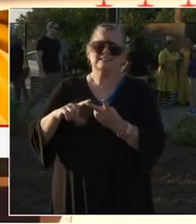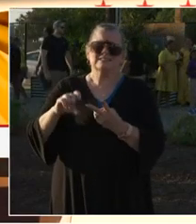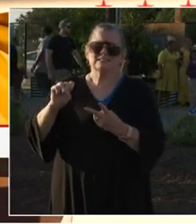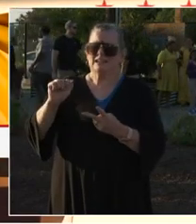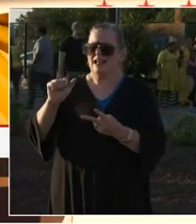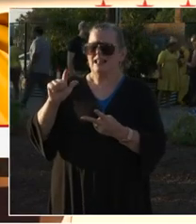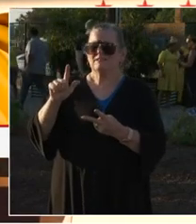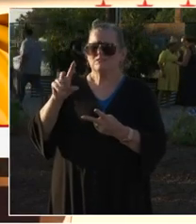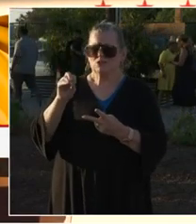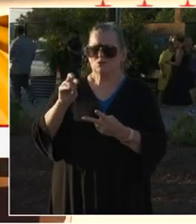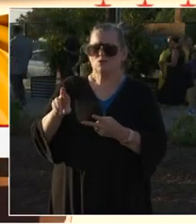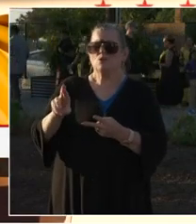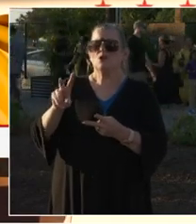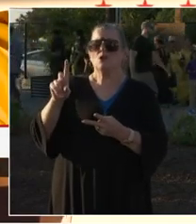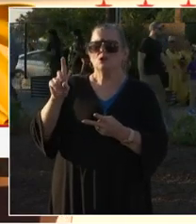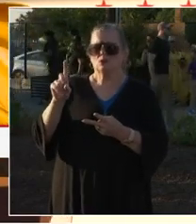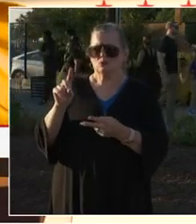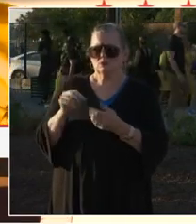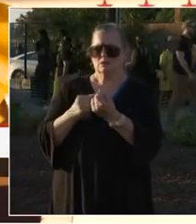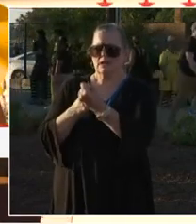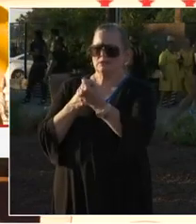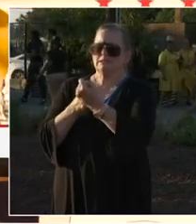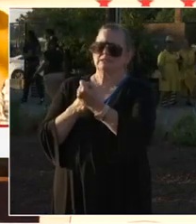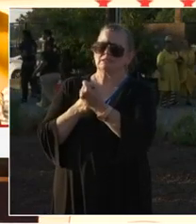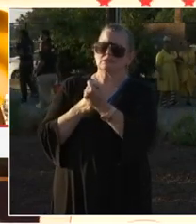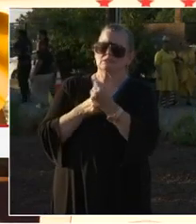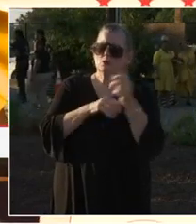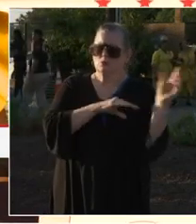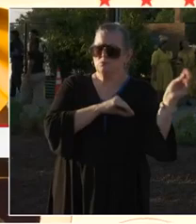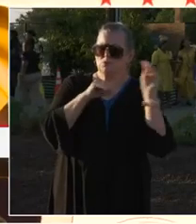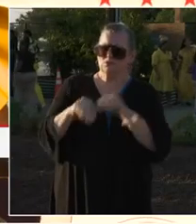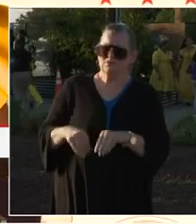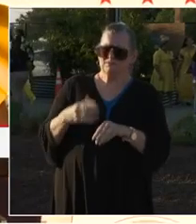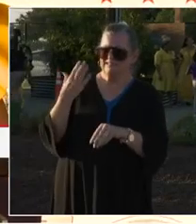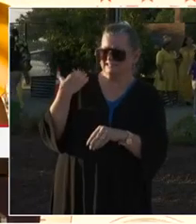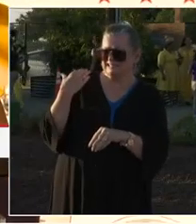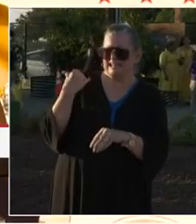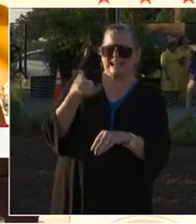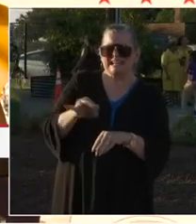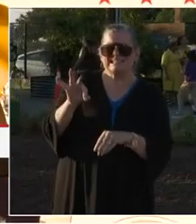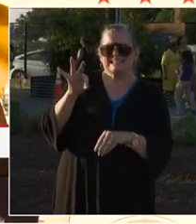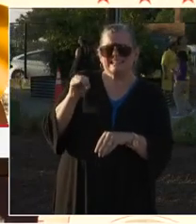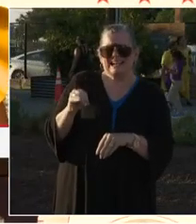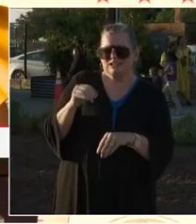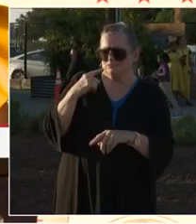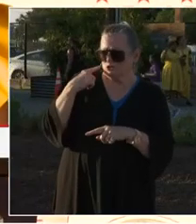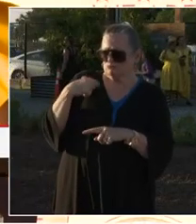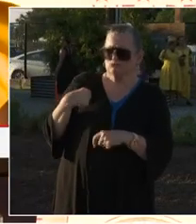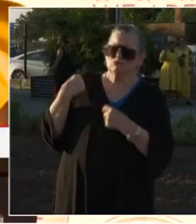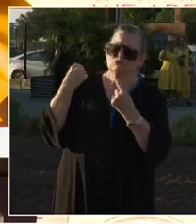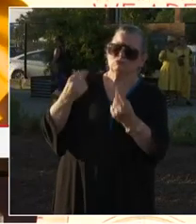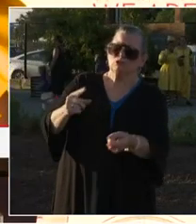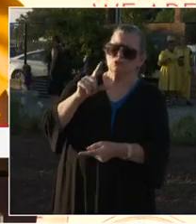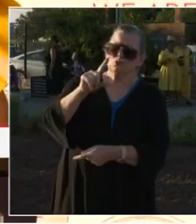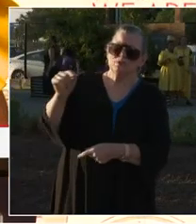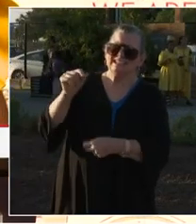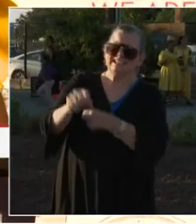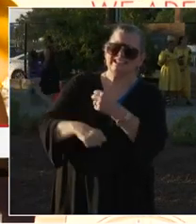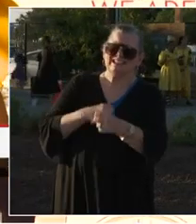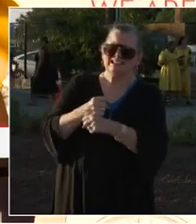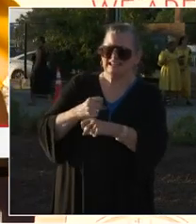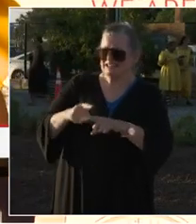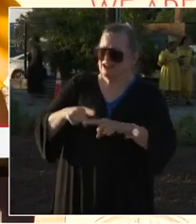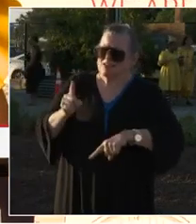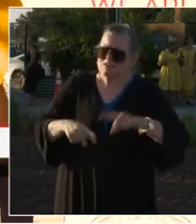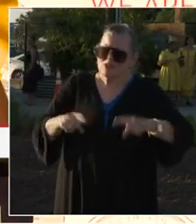home since 1990. With more than 20 years of commitment to D.C.'s diverse, growing community, let's provide a round